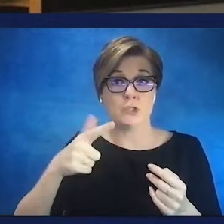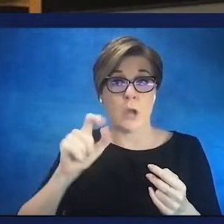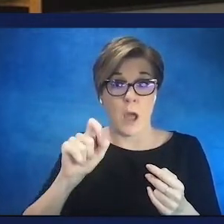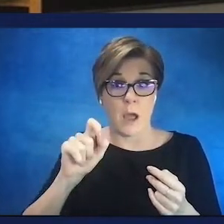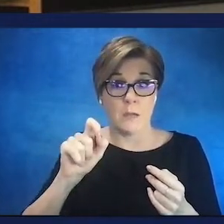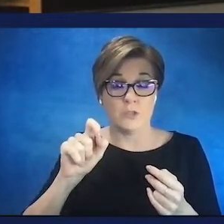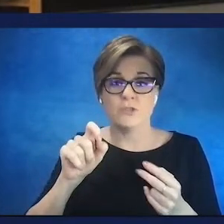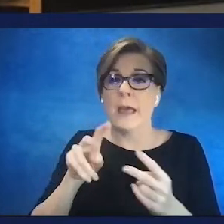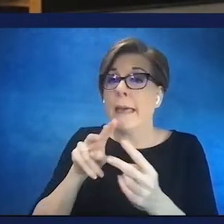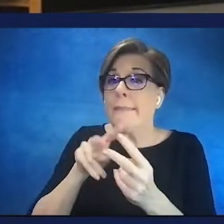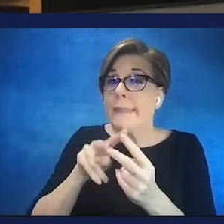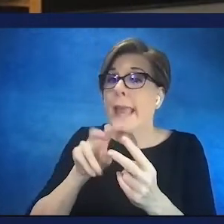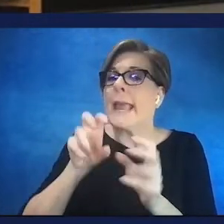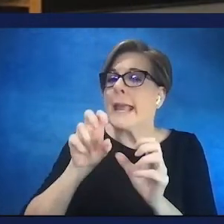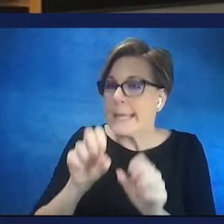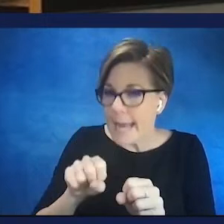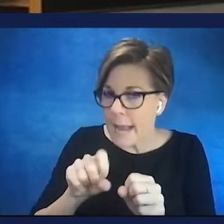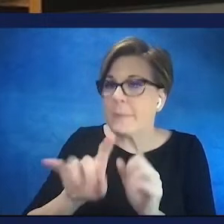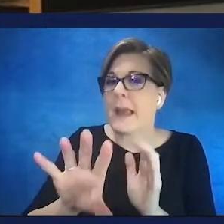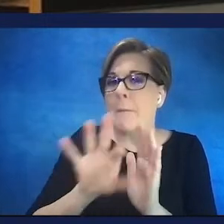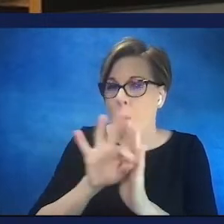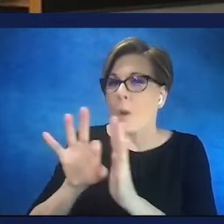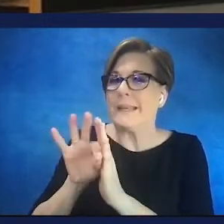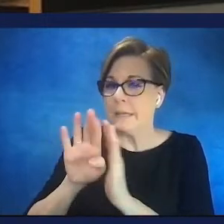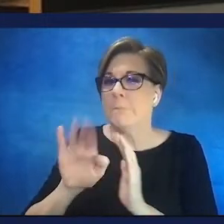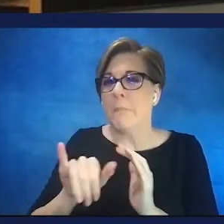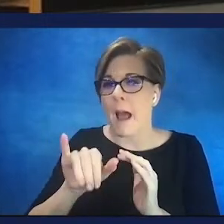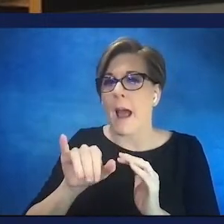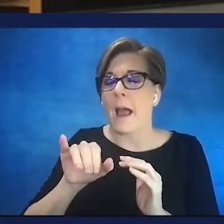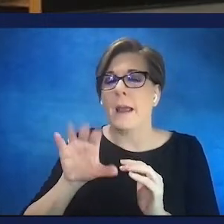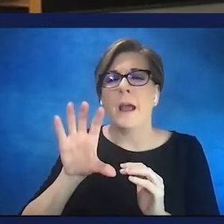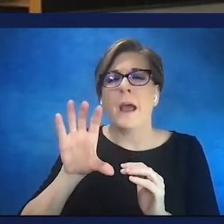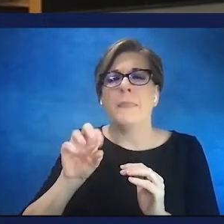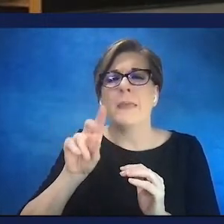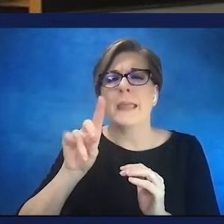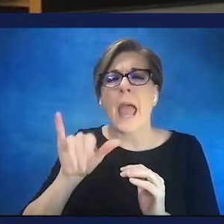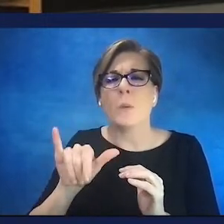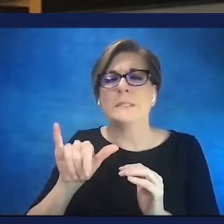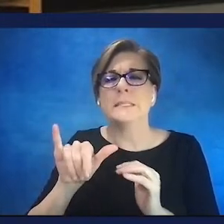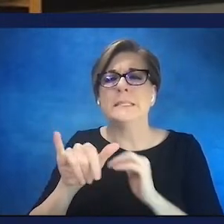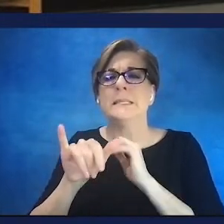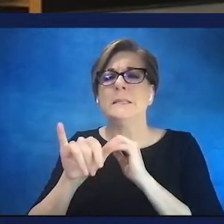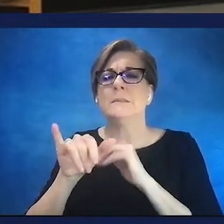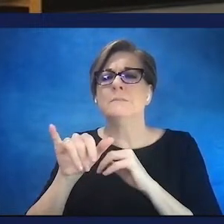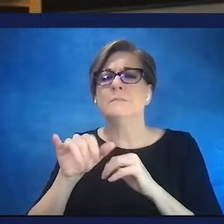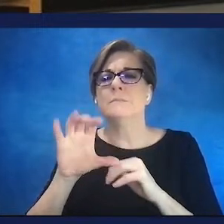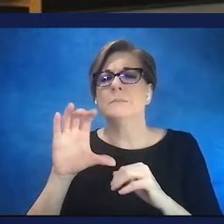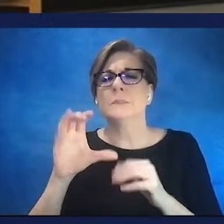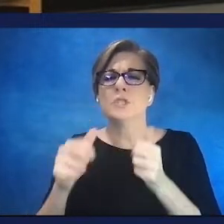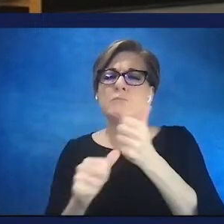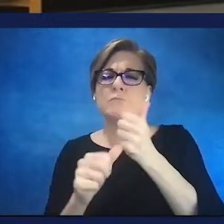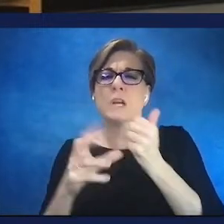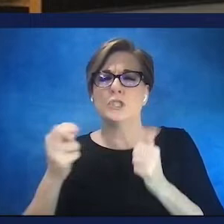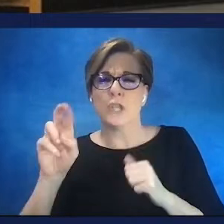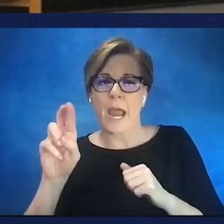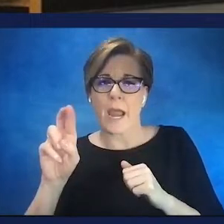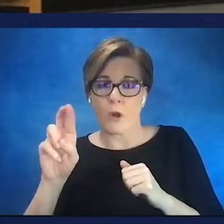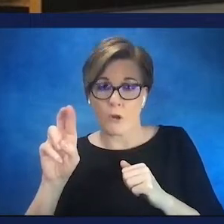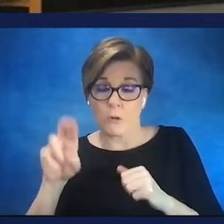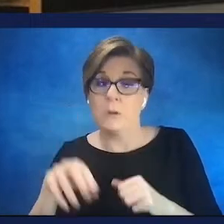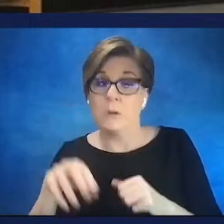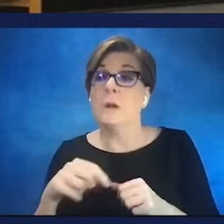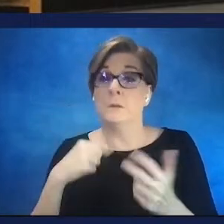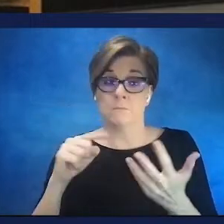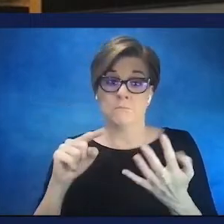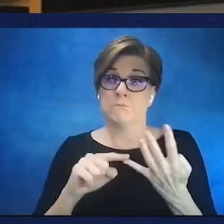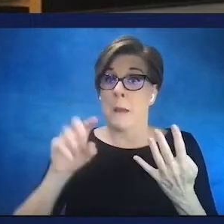2 judges actually can be appointed by the county chairs for the political parties. And then we have a